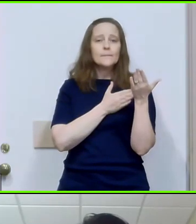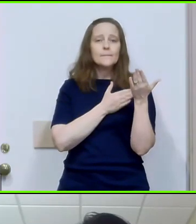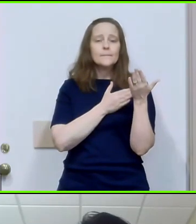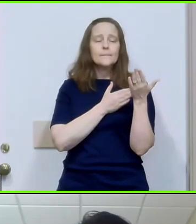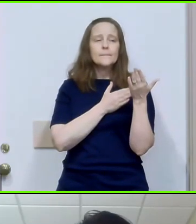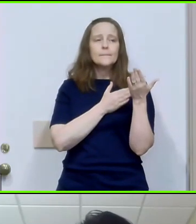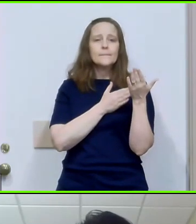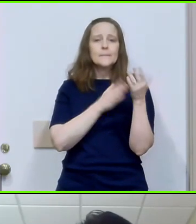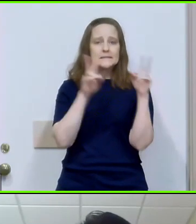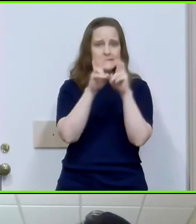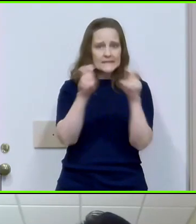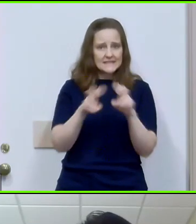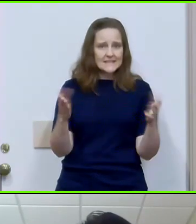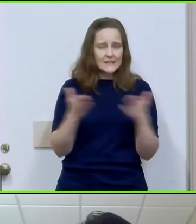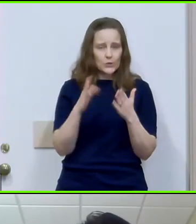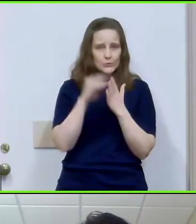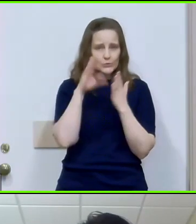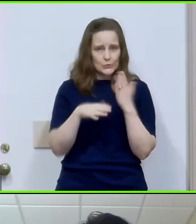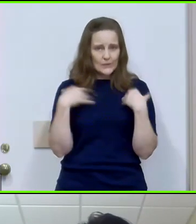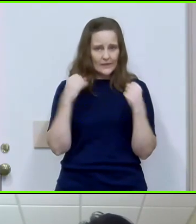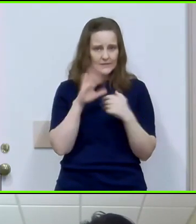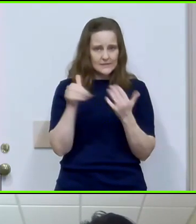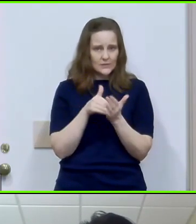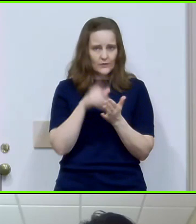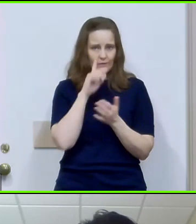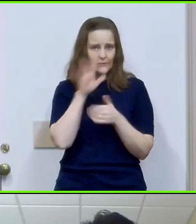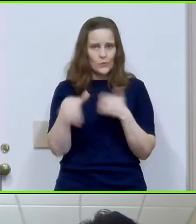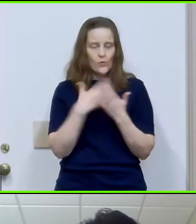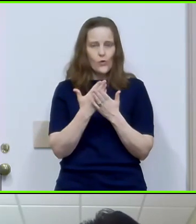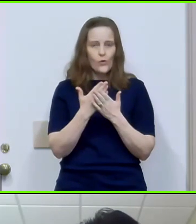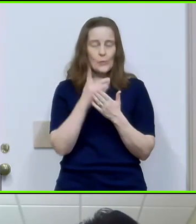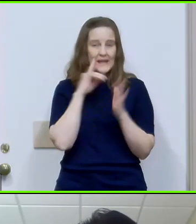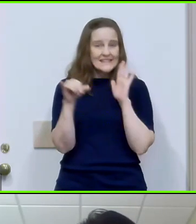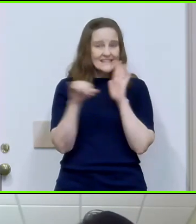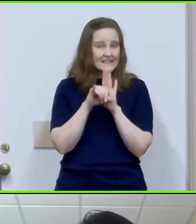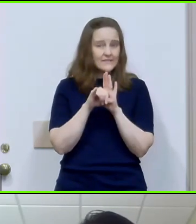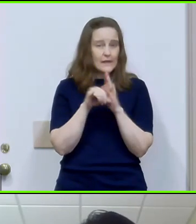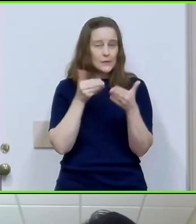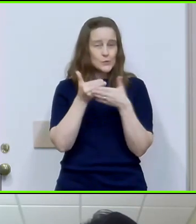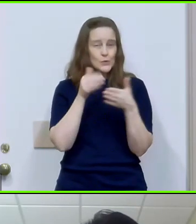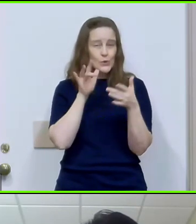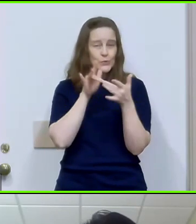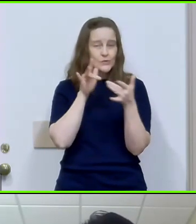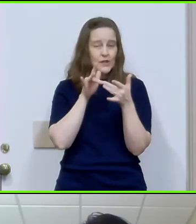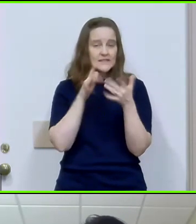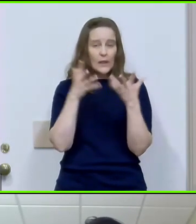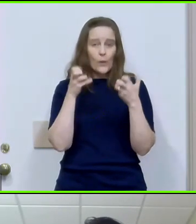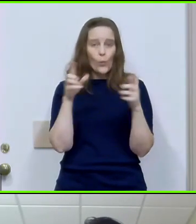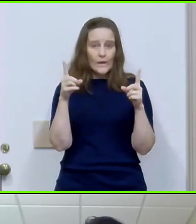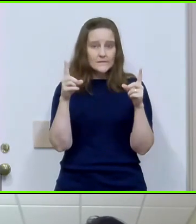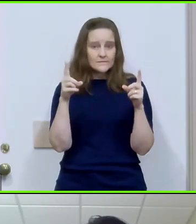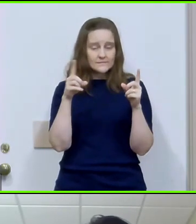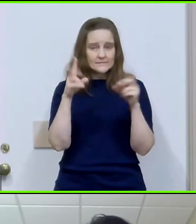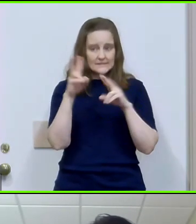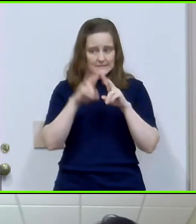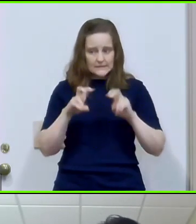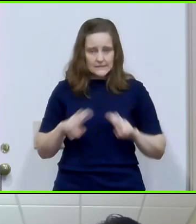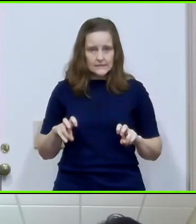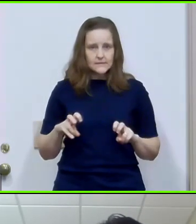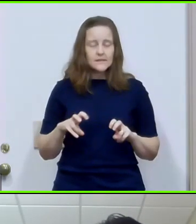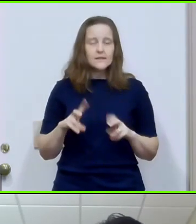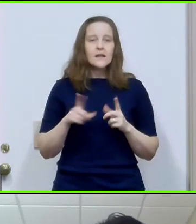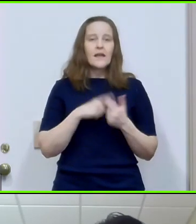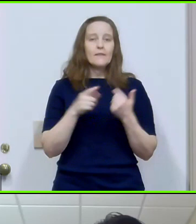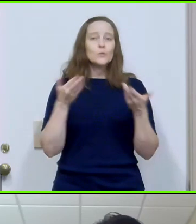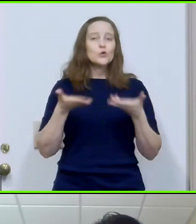We did some testing here at the Student Health and Wellness Center for anyone who was identified as a close contact that wanted testing. And then we were able to provide